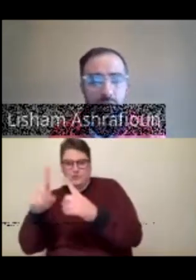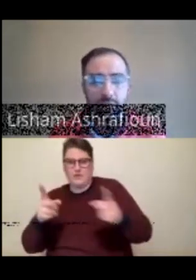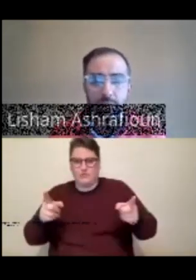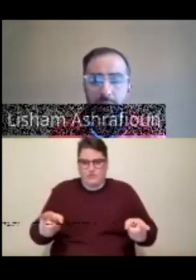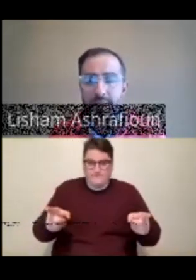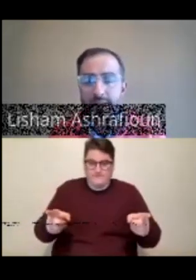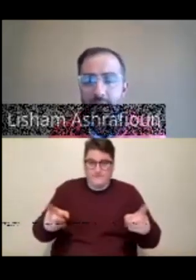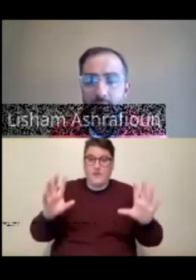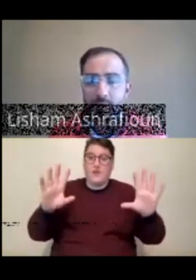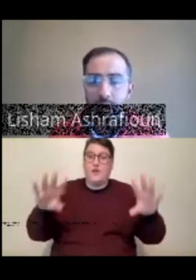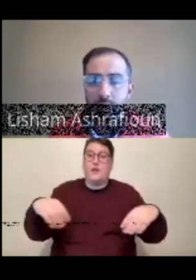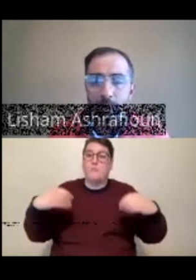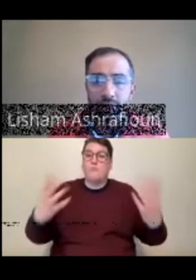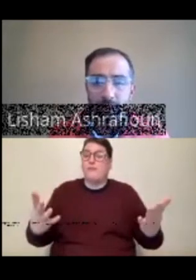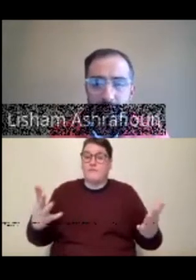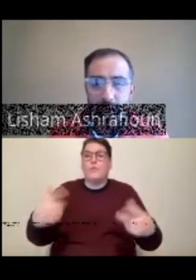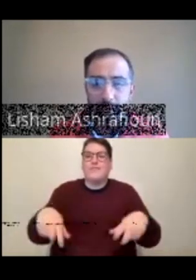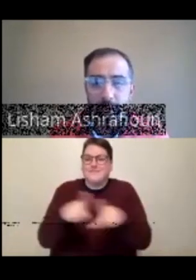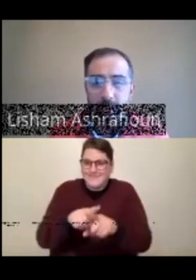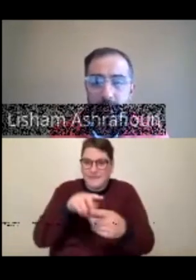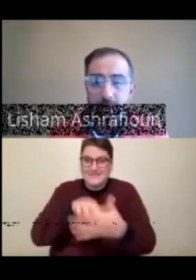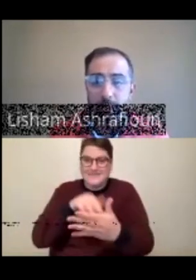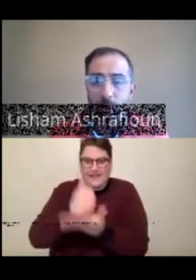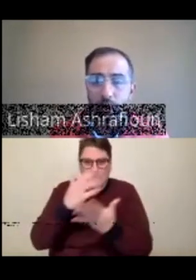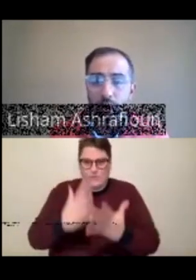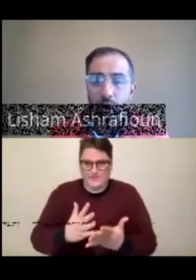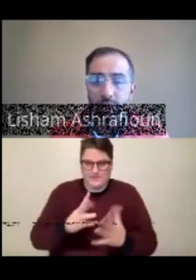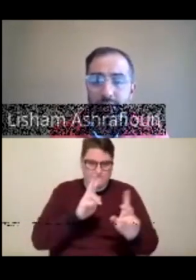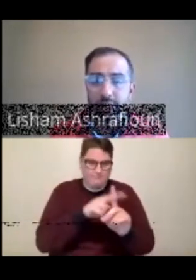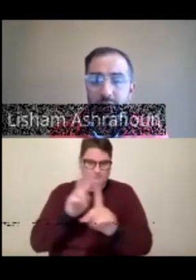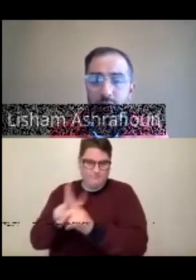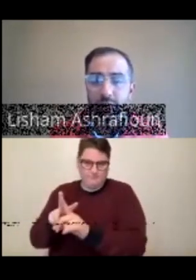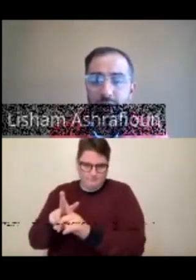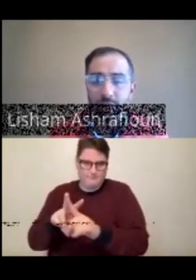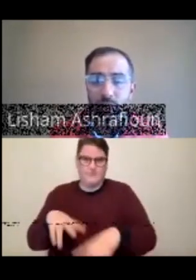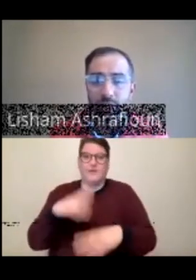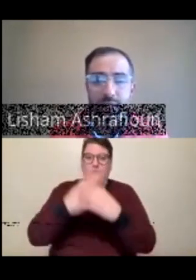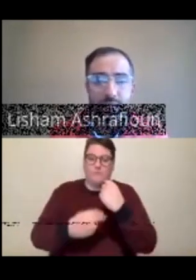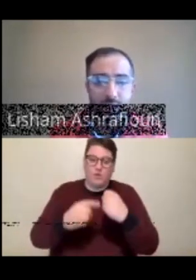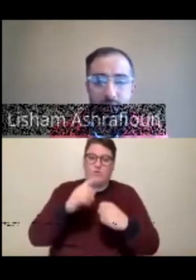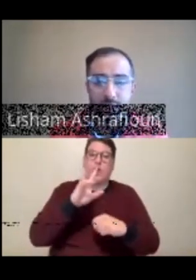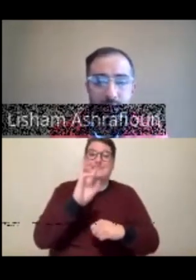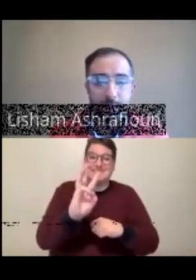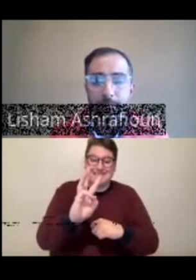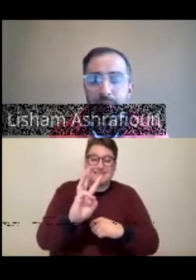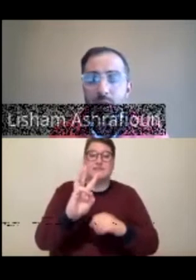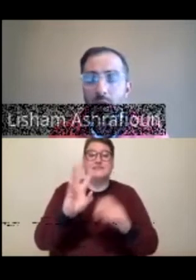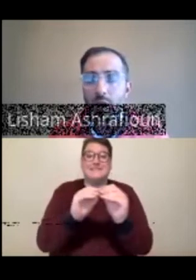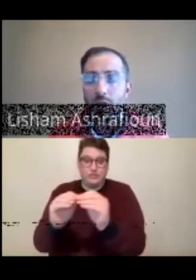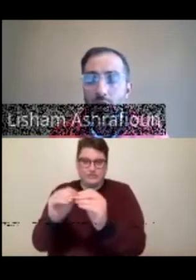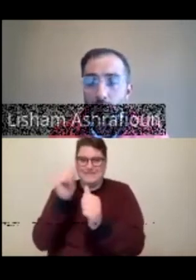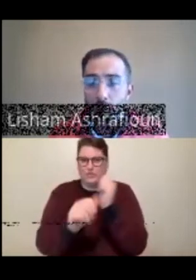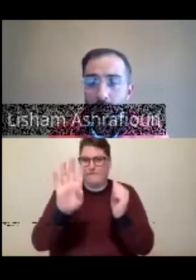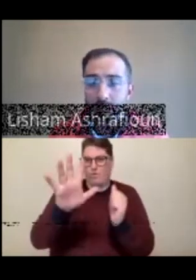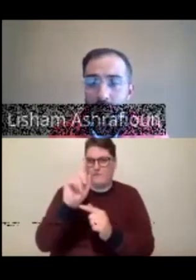These are delivered by the same group of study therapists. Both are 6 45-minute weekly sessions.